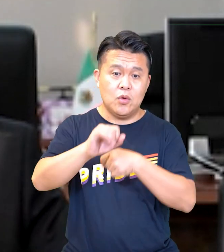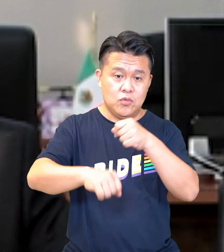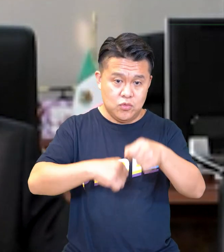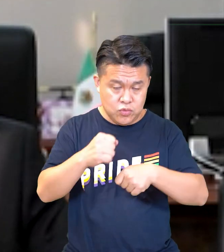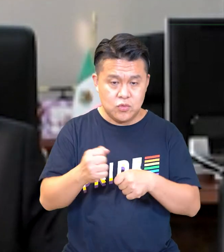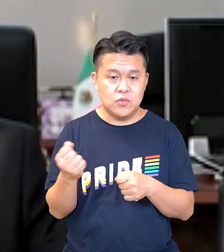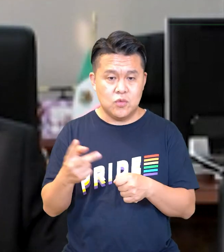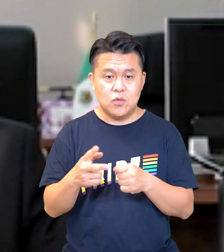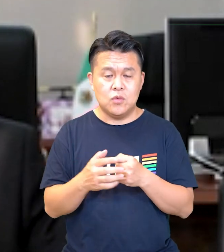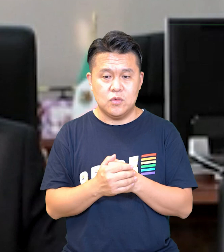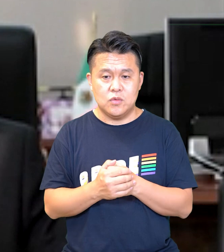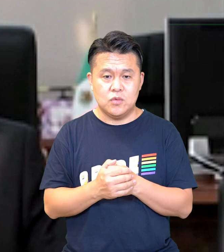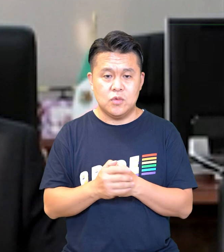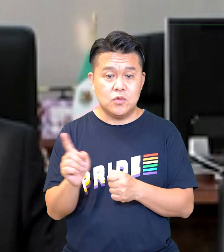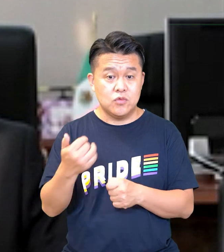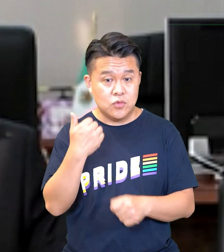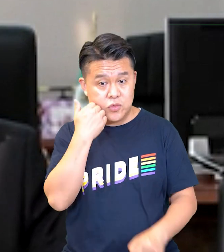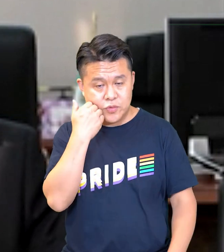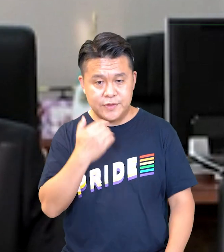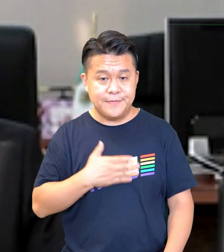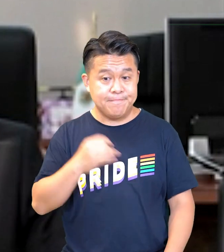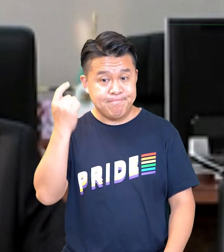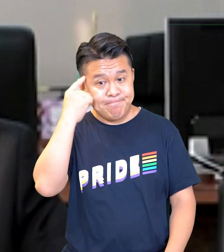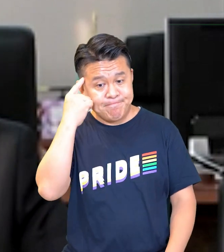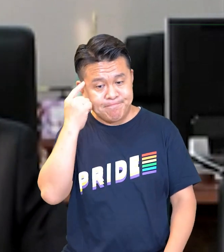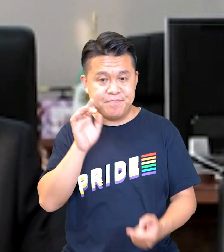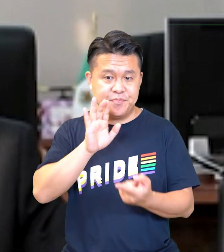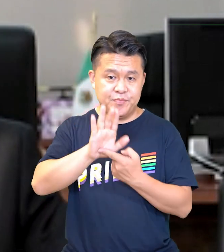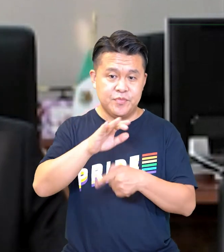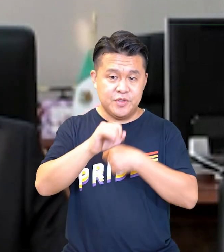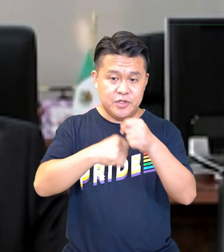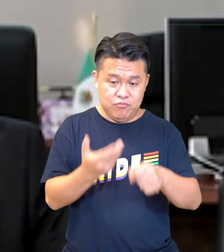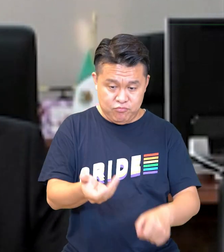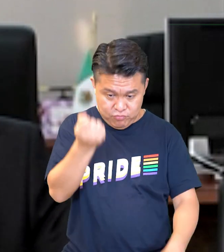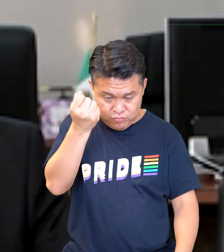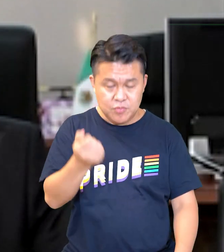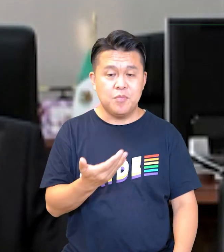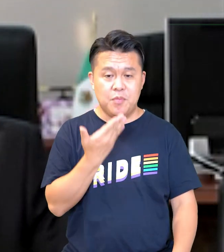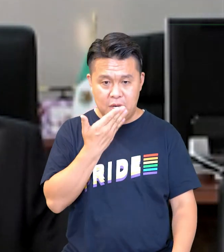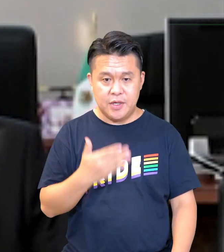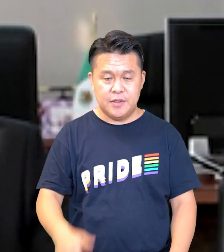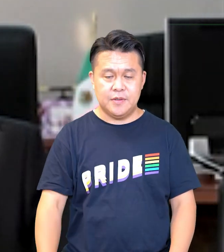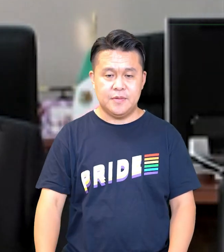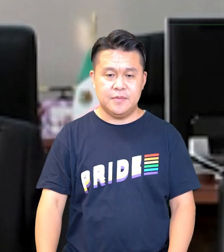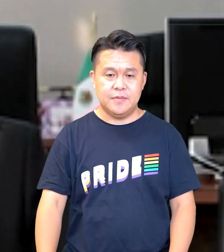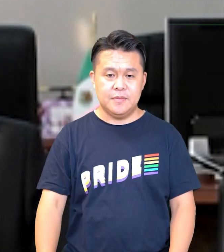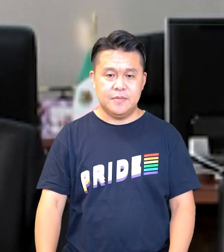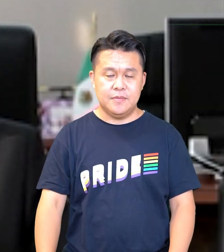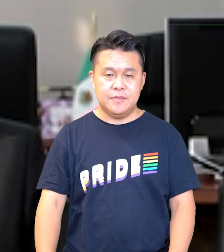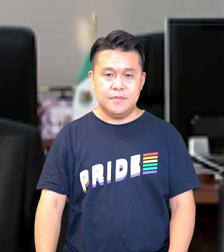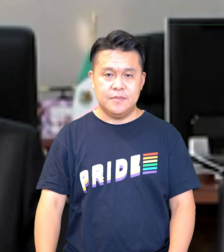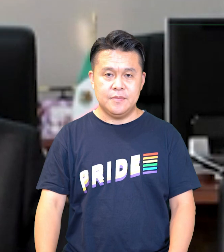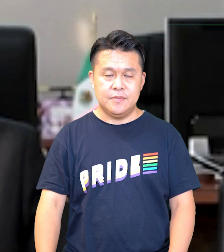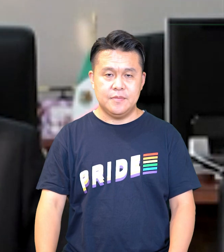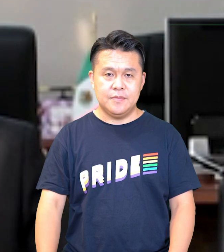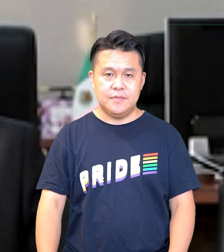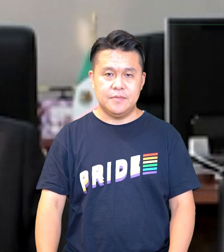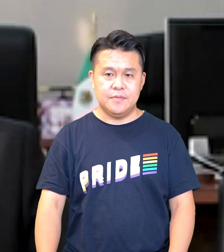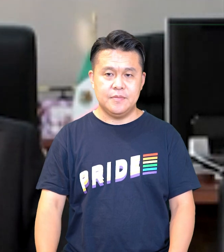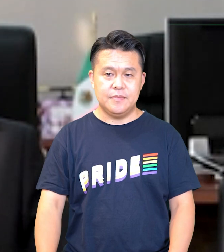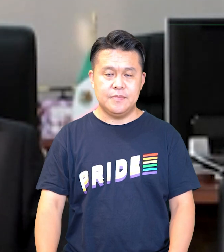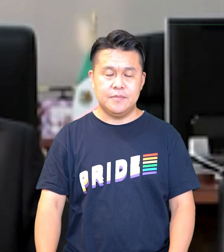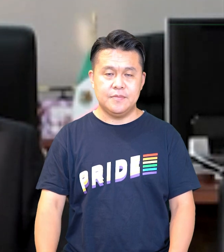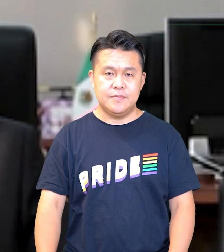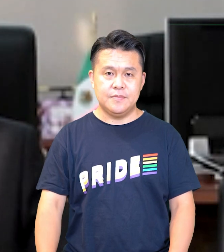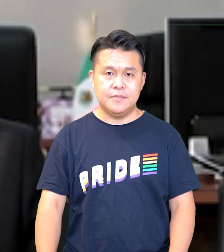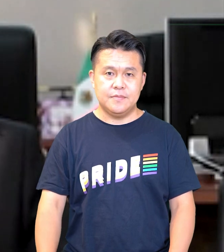of any person to express ideas, if those actions do not interfere with the enjoyment